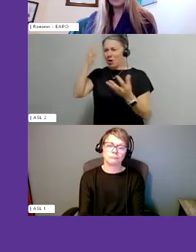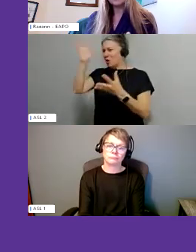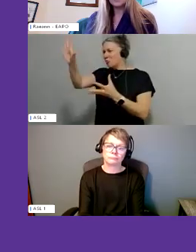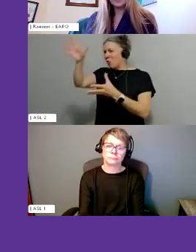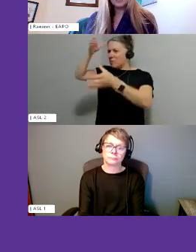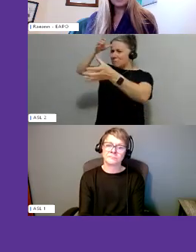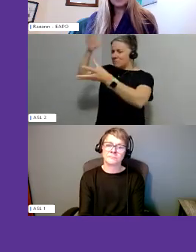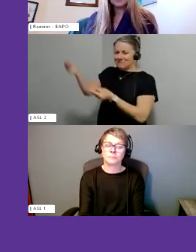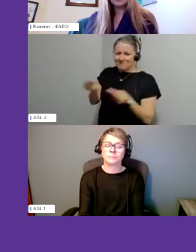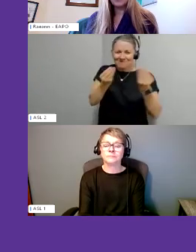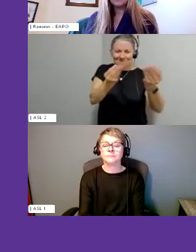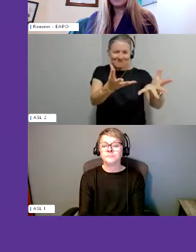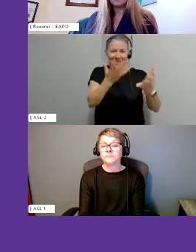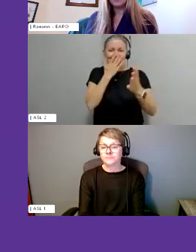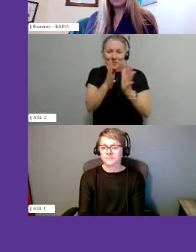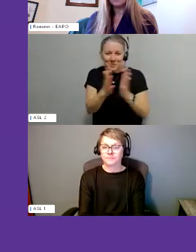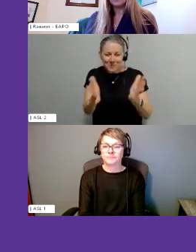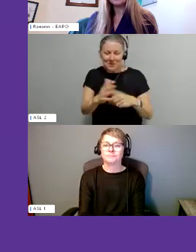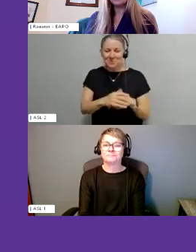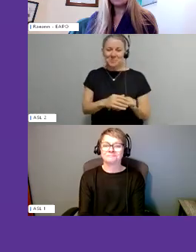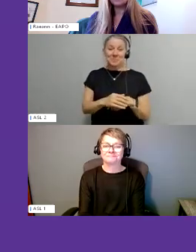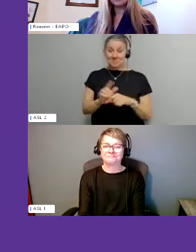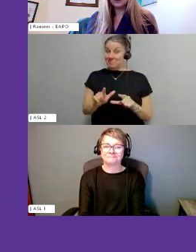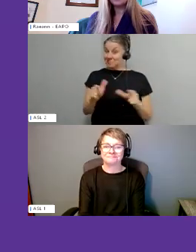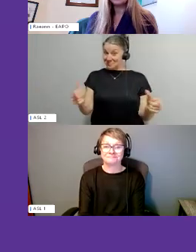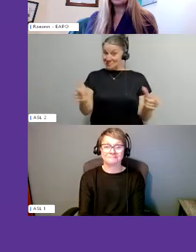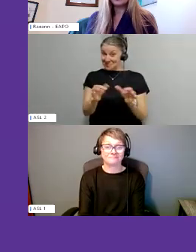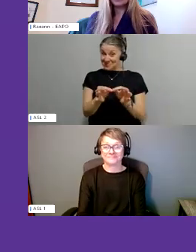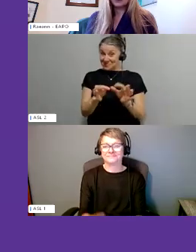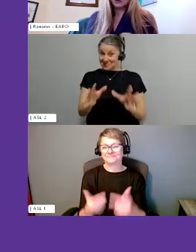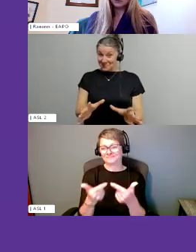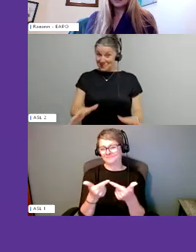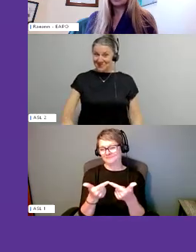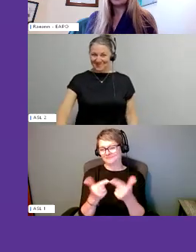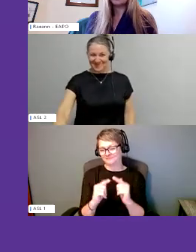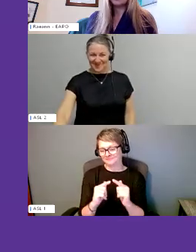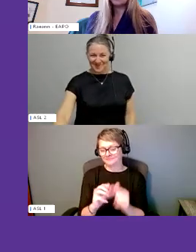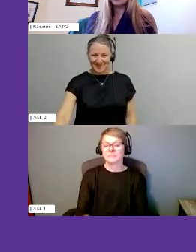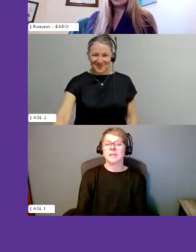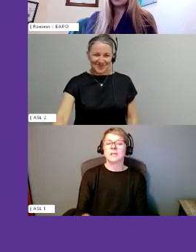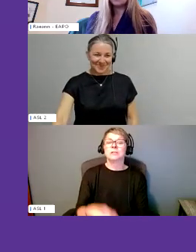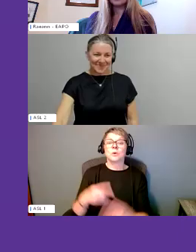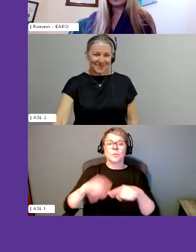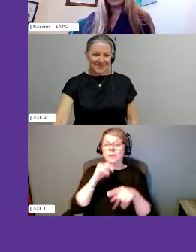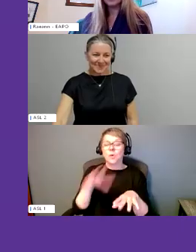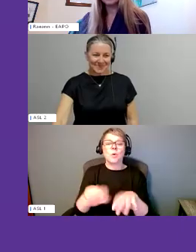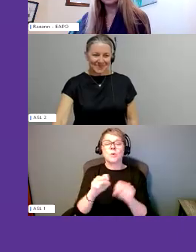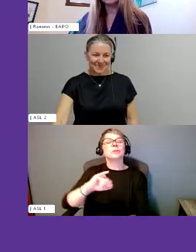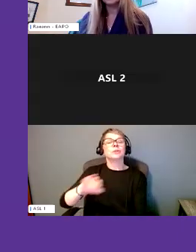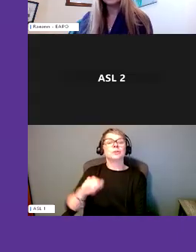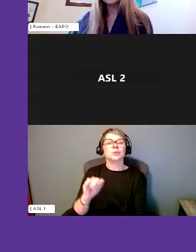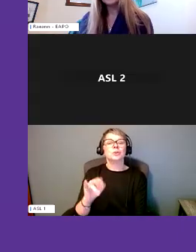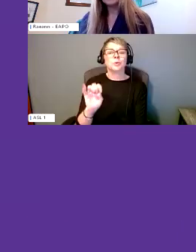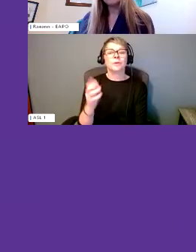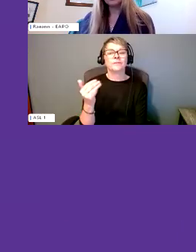us. And in saying that, wrapping up, as Laura mentioned, we don't host this on June 15th because we know people are out